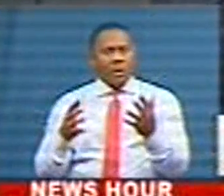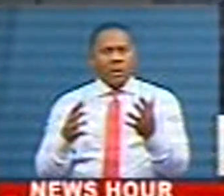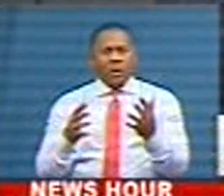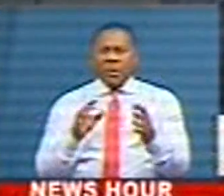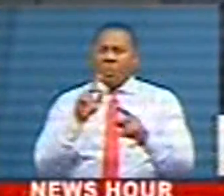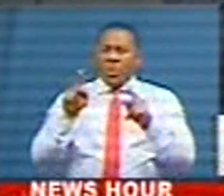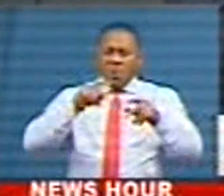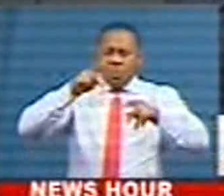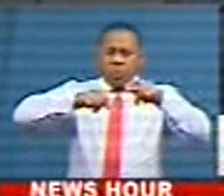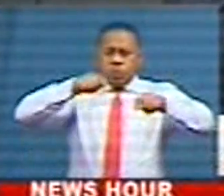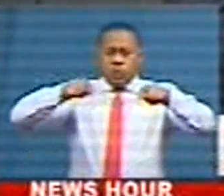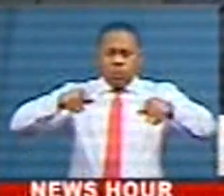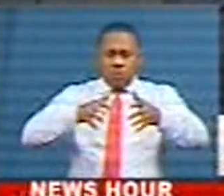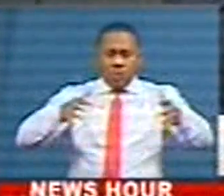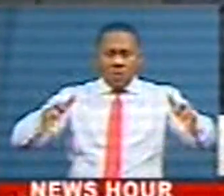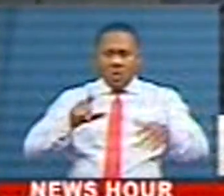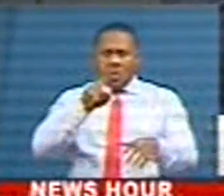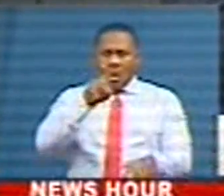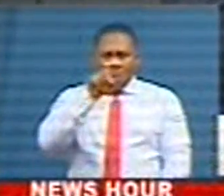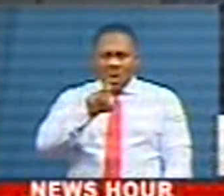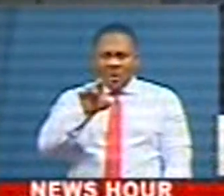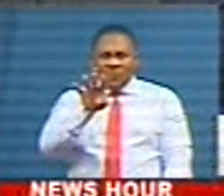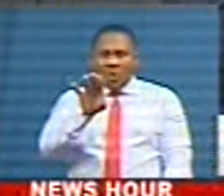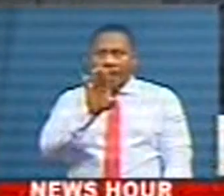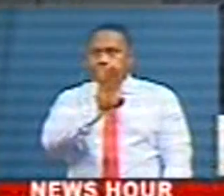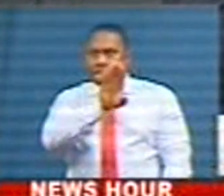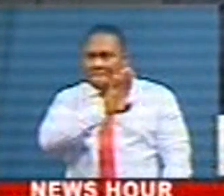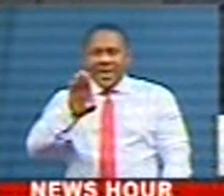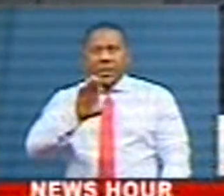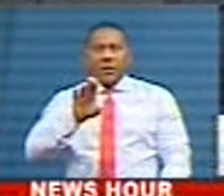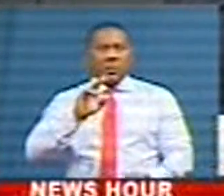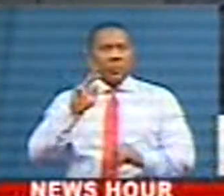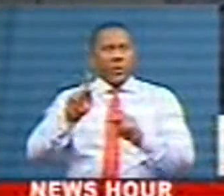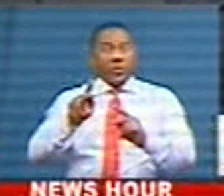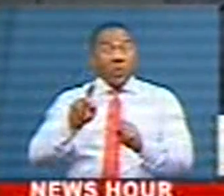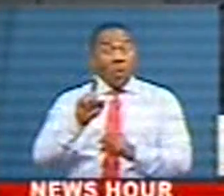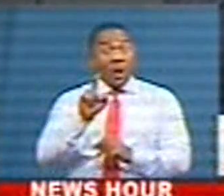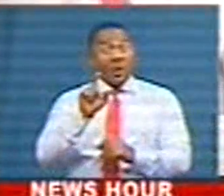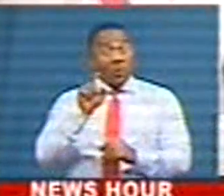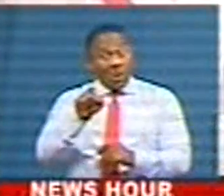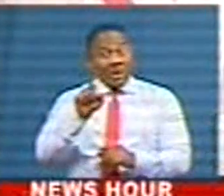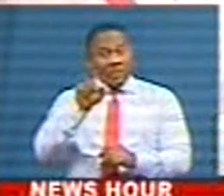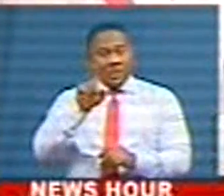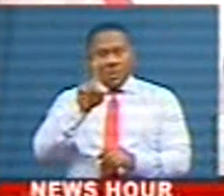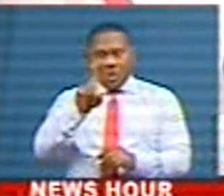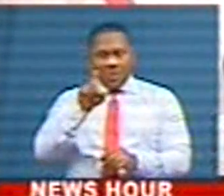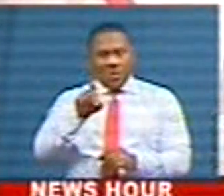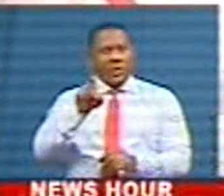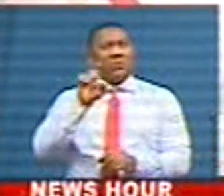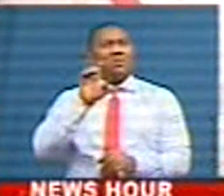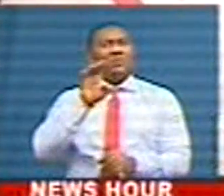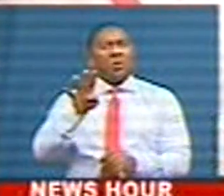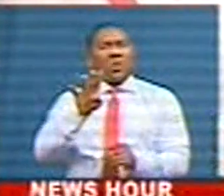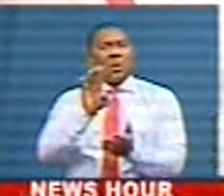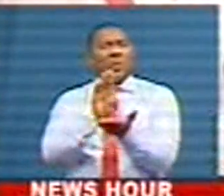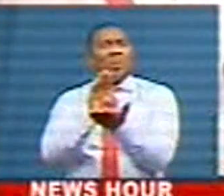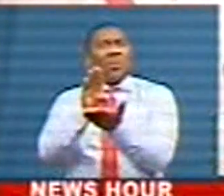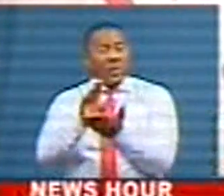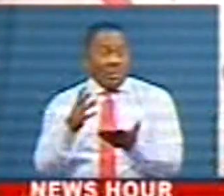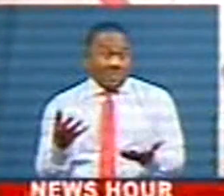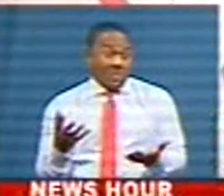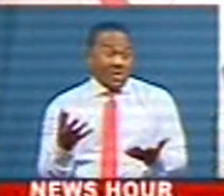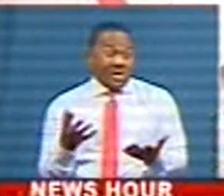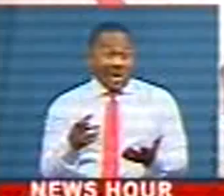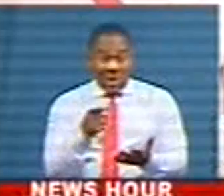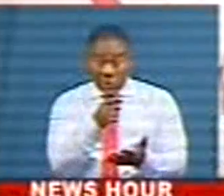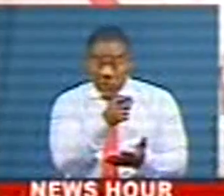1.4 billion people. And therefore, to study Chinese is going to be a